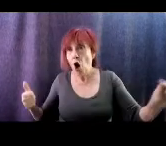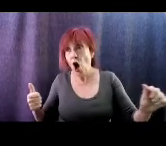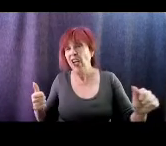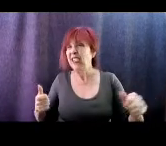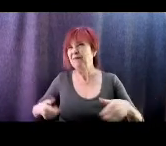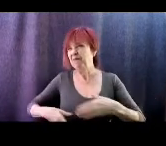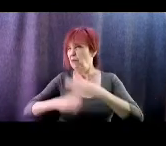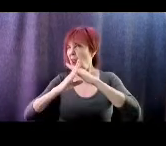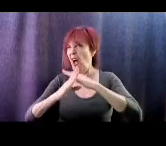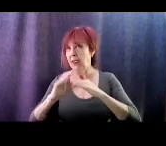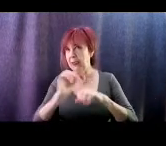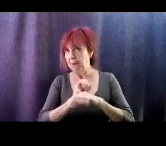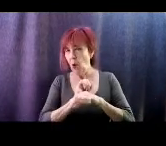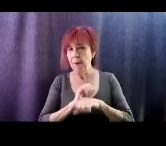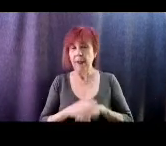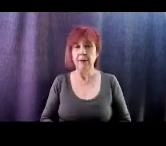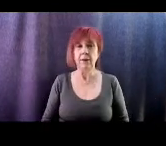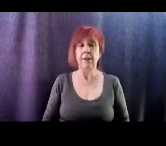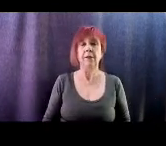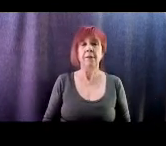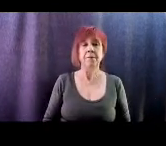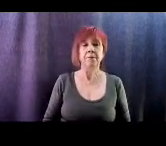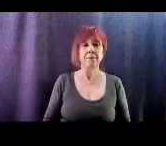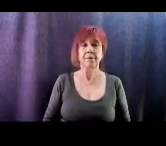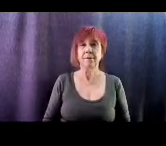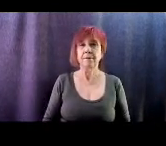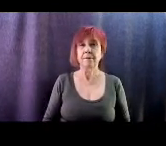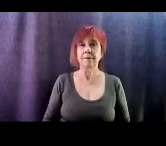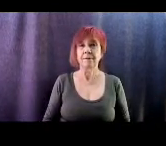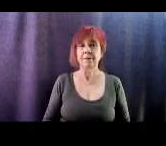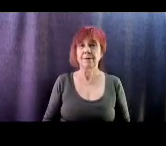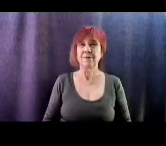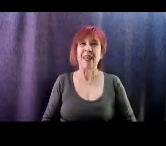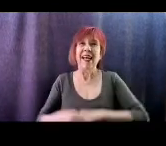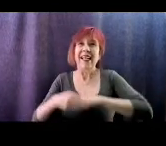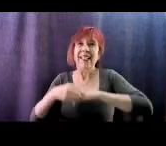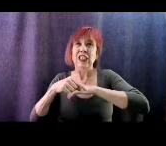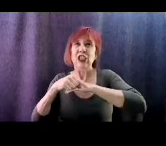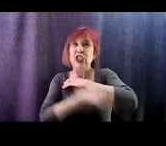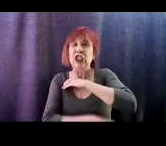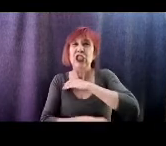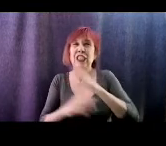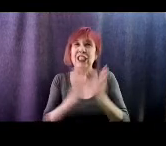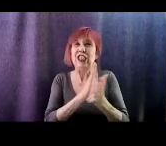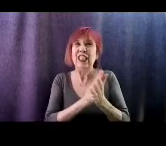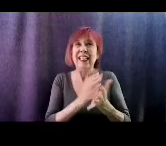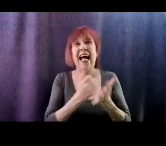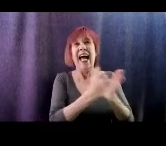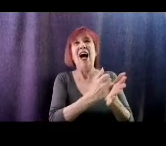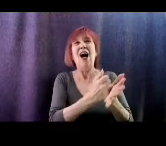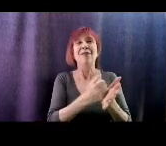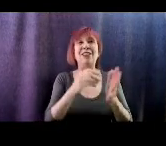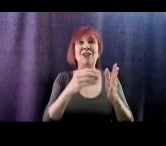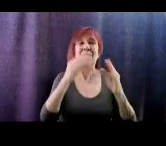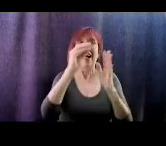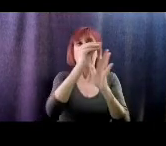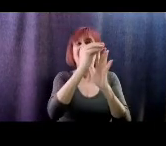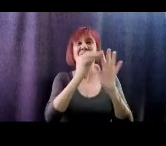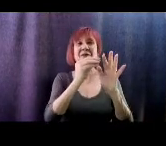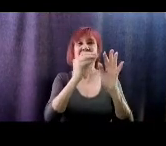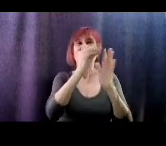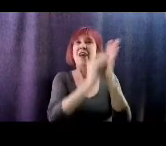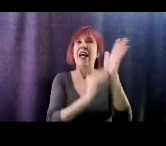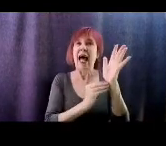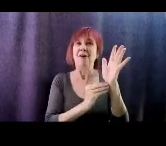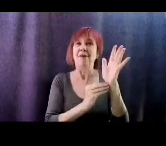And the next slide is simply a cheat sheet we developed to help people fill out the previous form. We started using that form, and